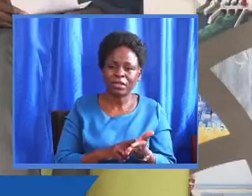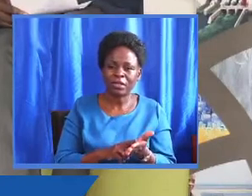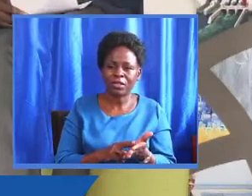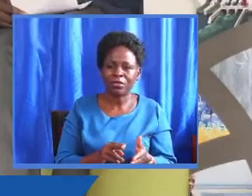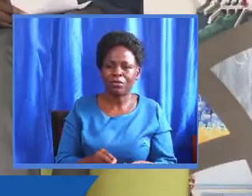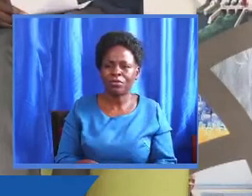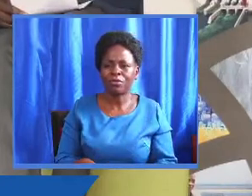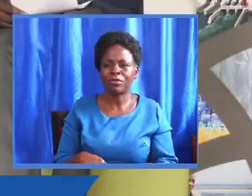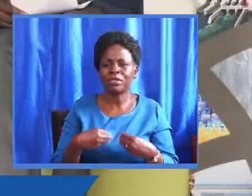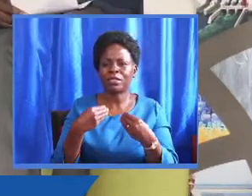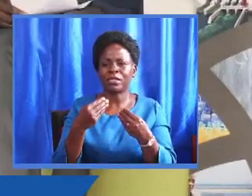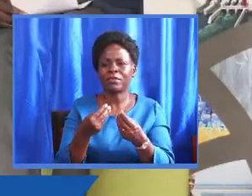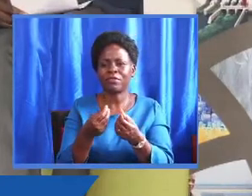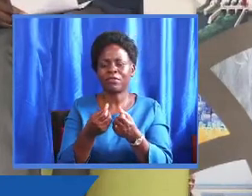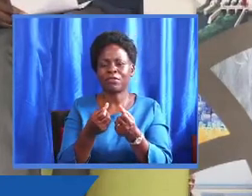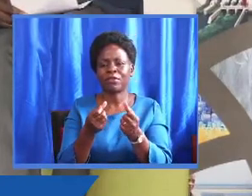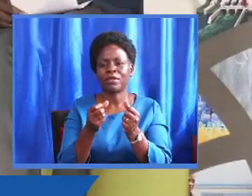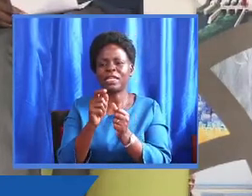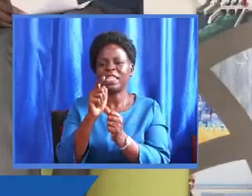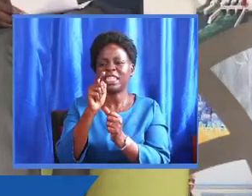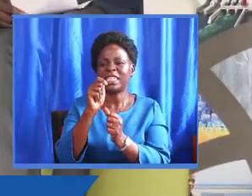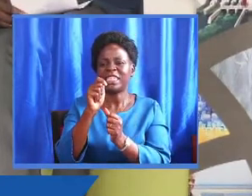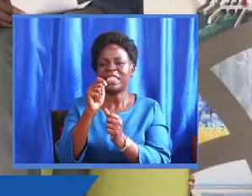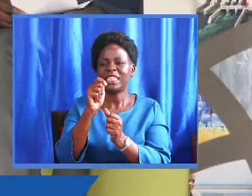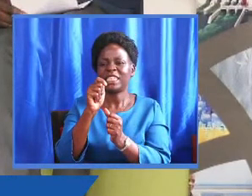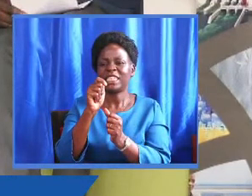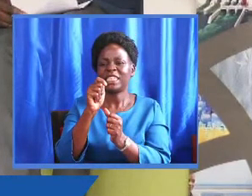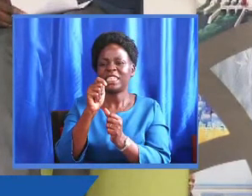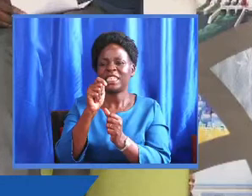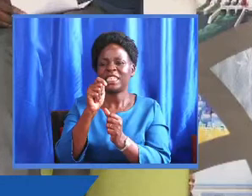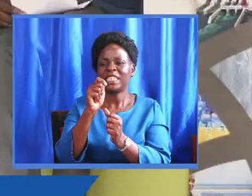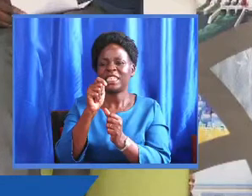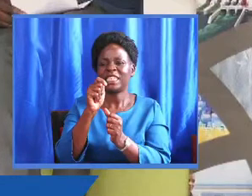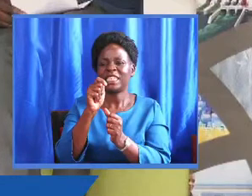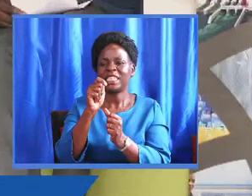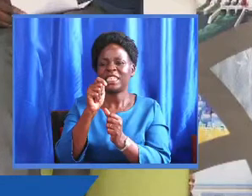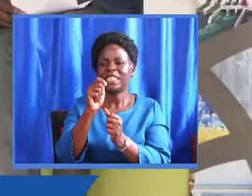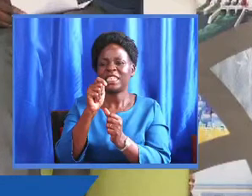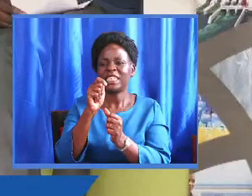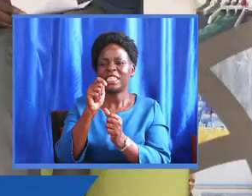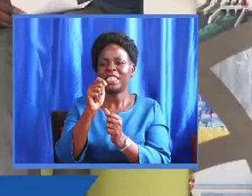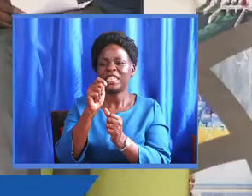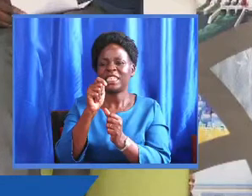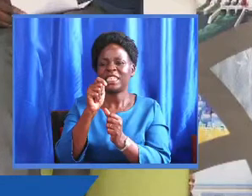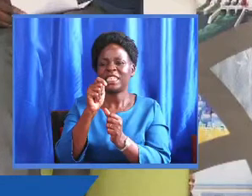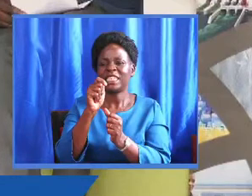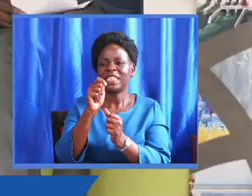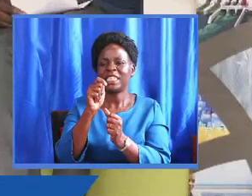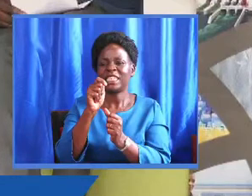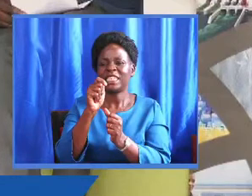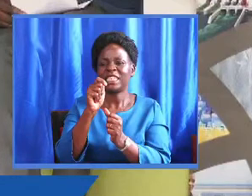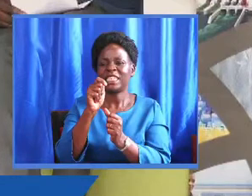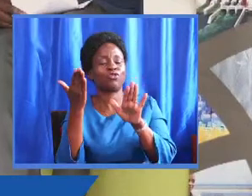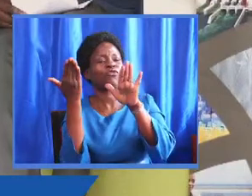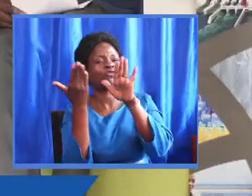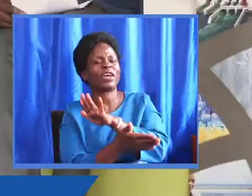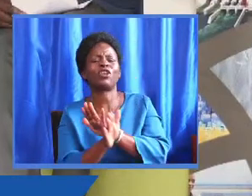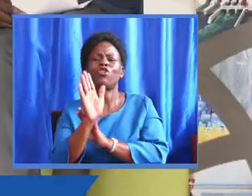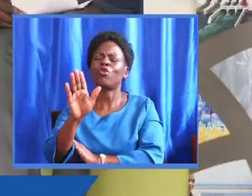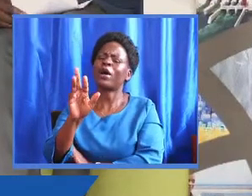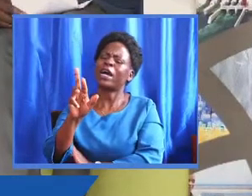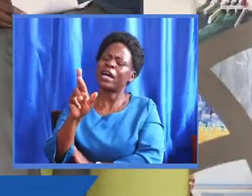you a 10-digit figure, a TIN. That is your tax identification number. Now, that will require you to file your